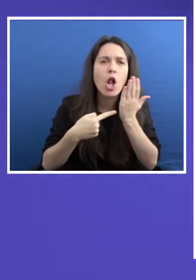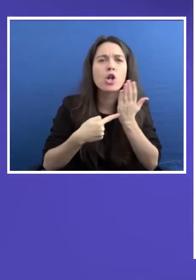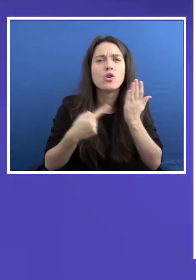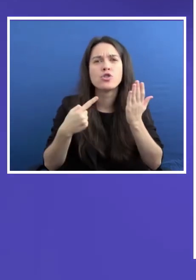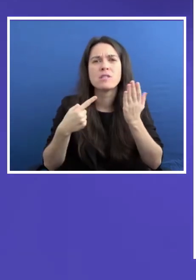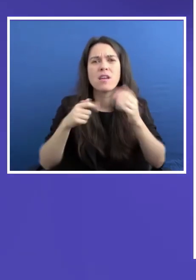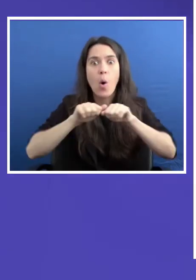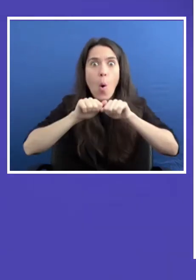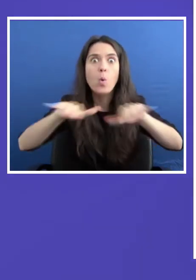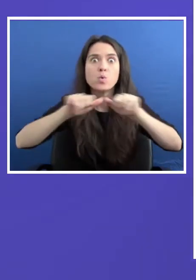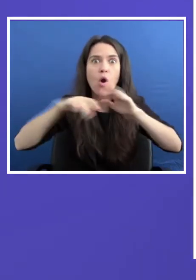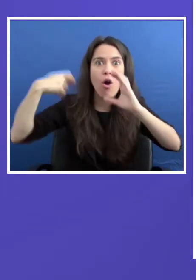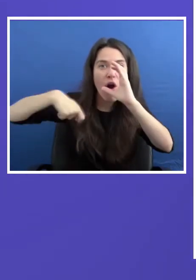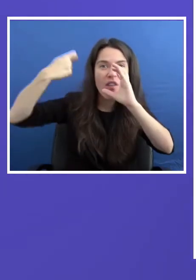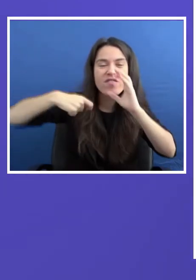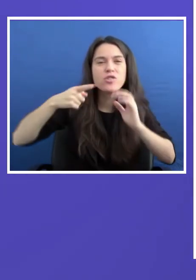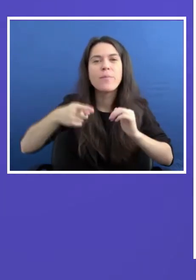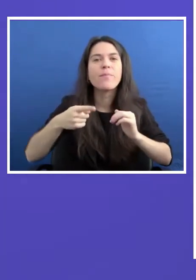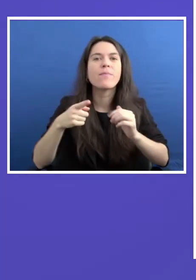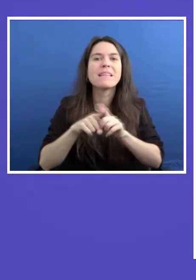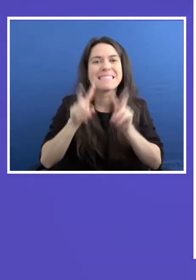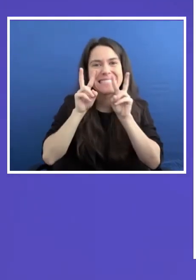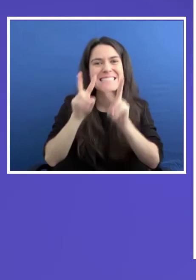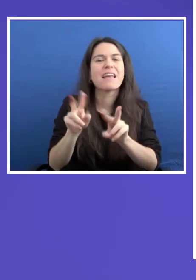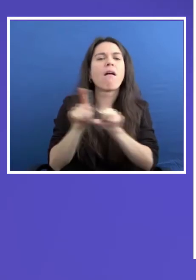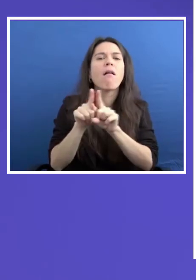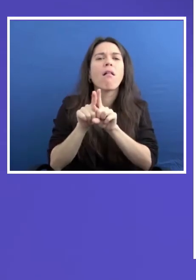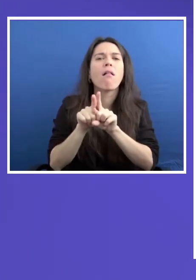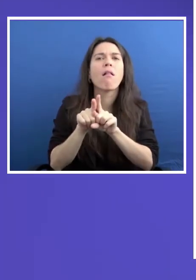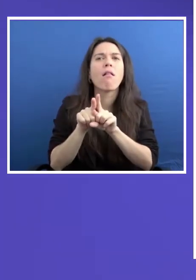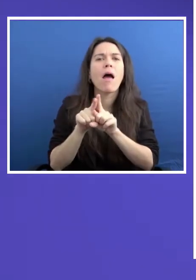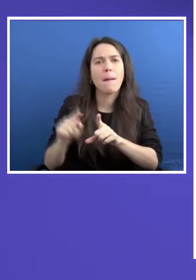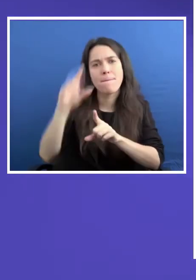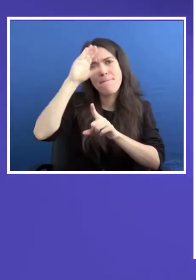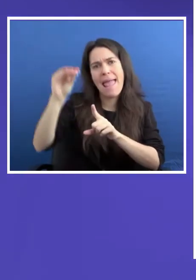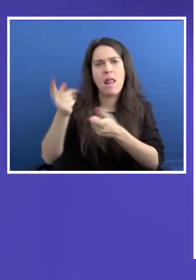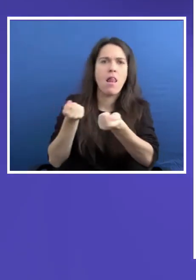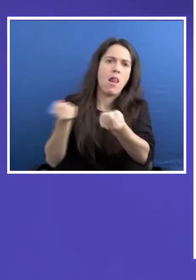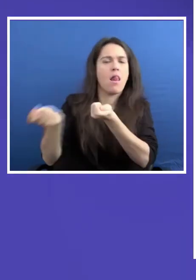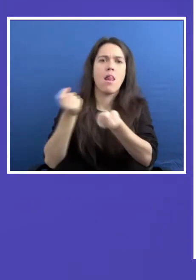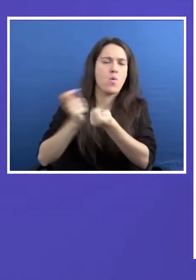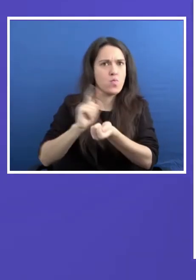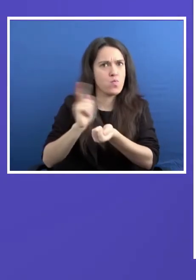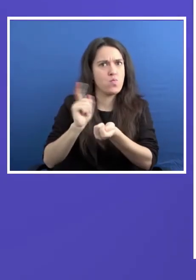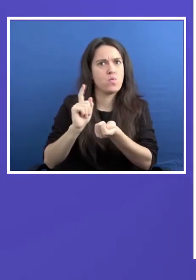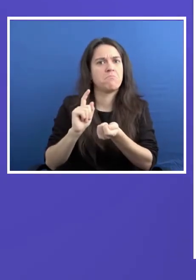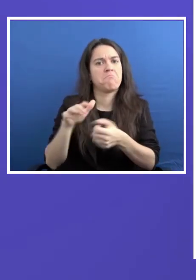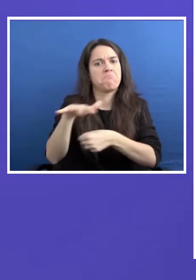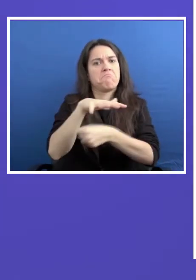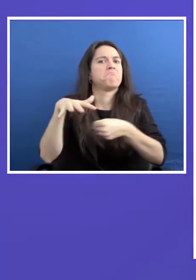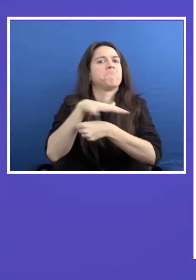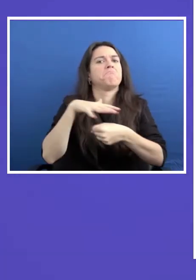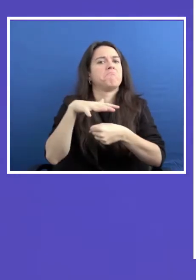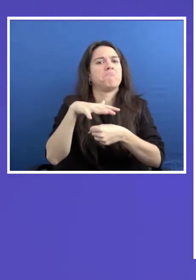be seems like a male sector, but like a sector which